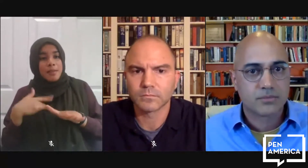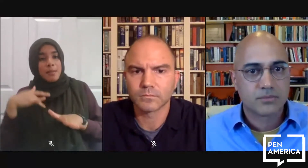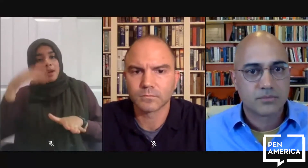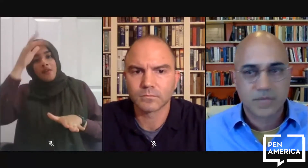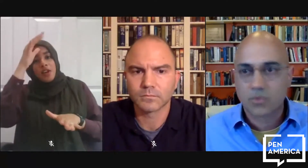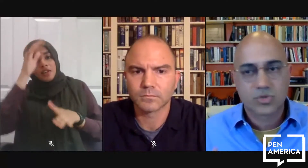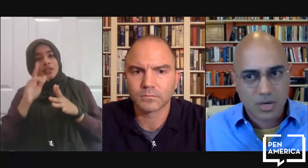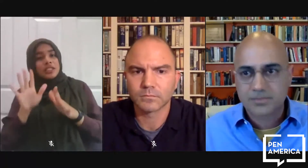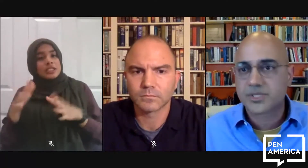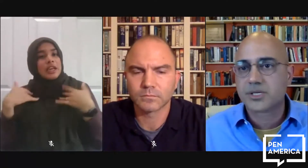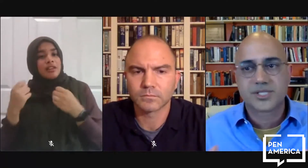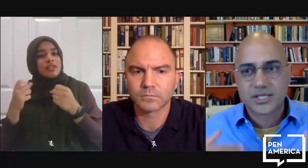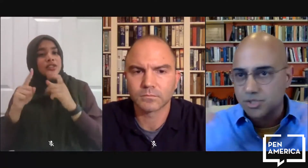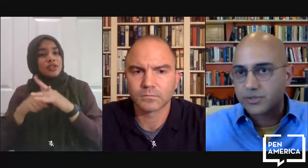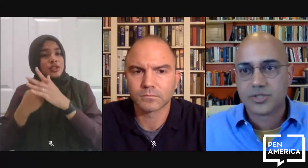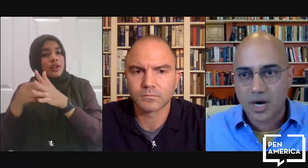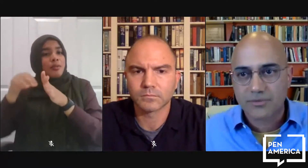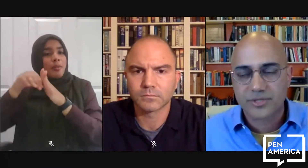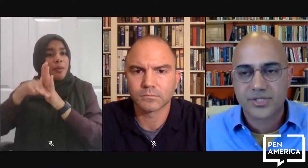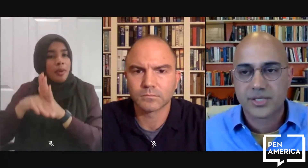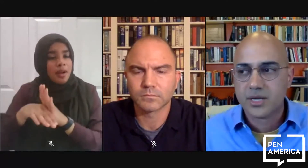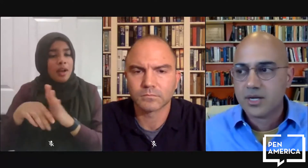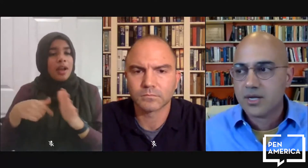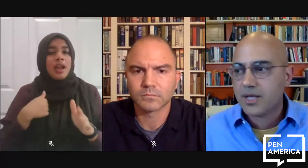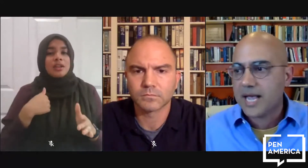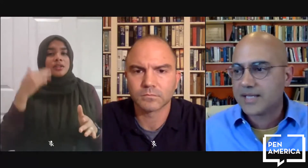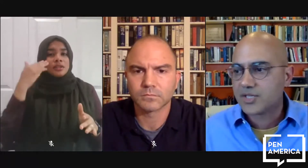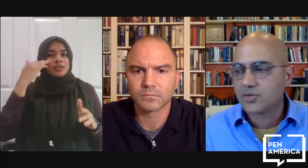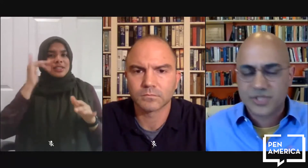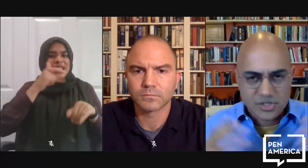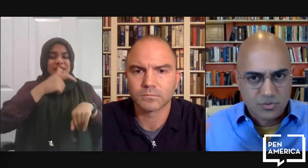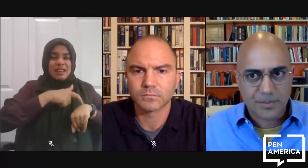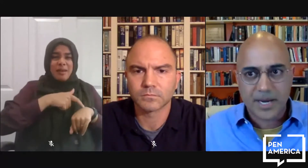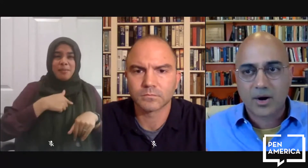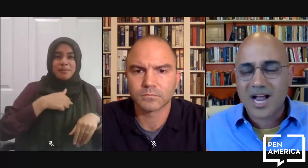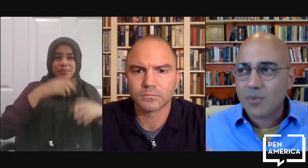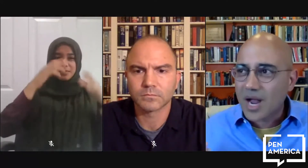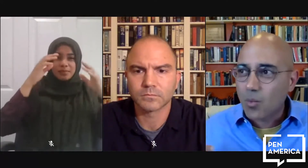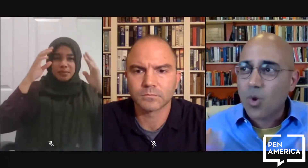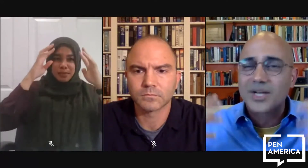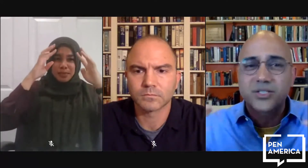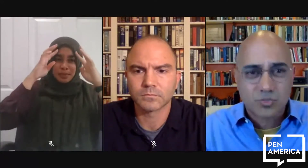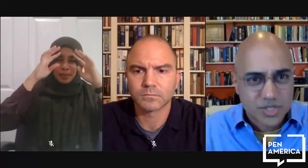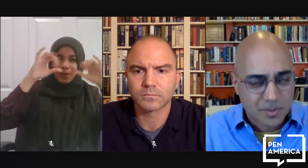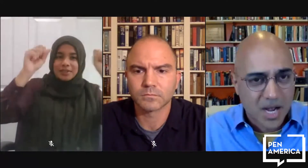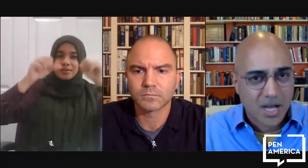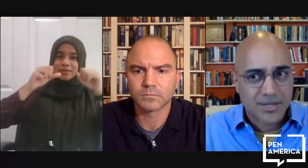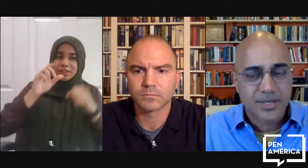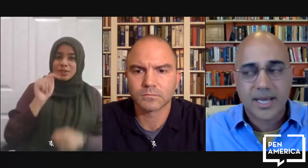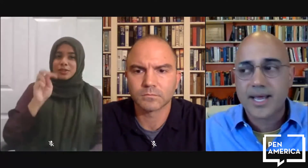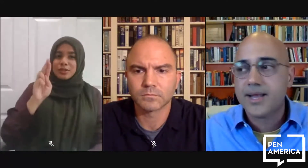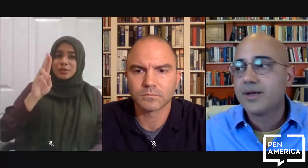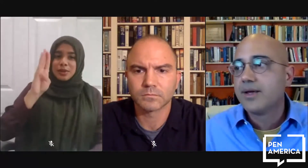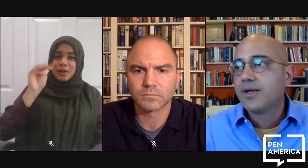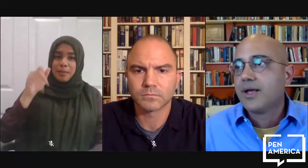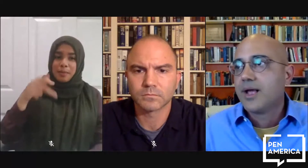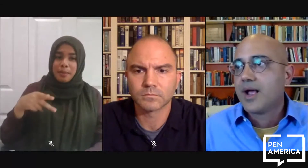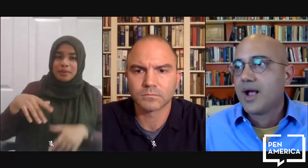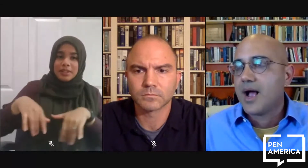country, you know, Trump's ascension to the office and the sort of disrepair. I wanted to respond.